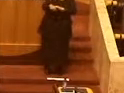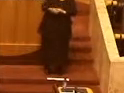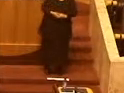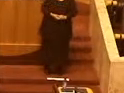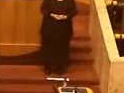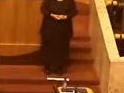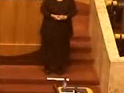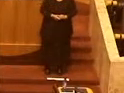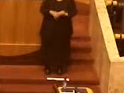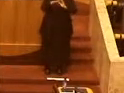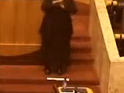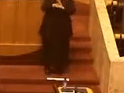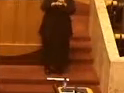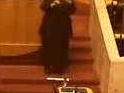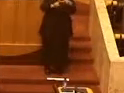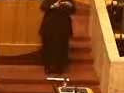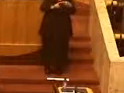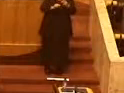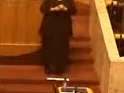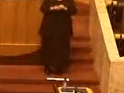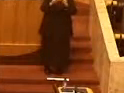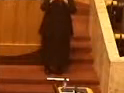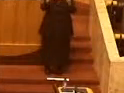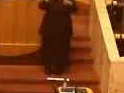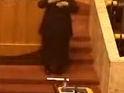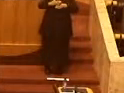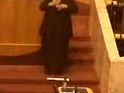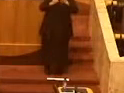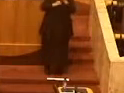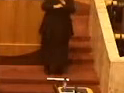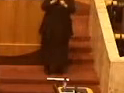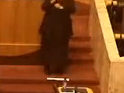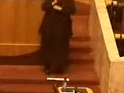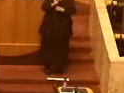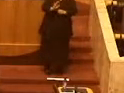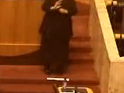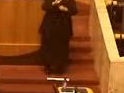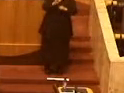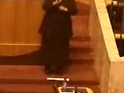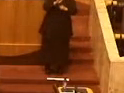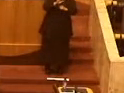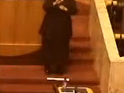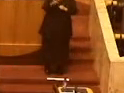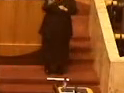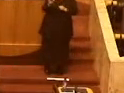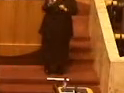256,684,000 rand. Program 2, which is Public Works and Infrastructure,